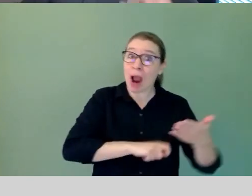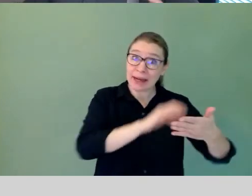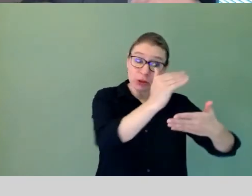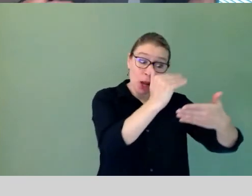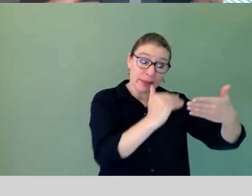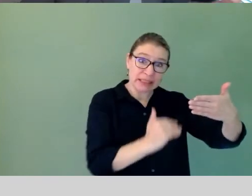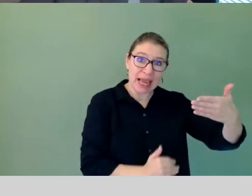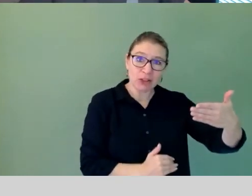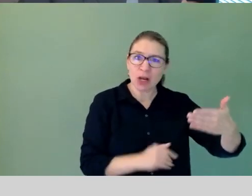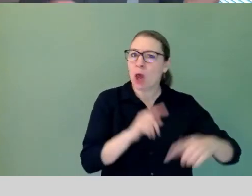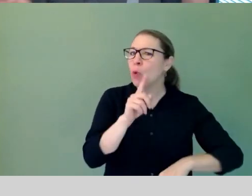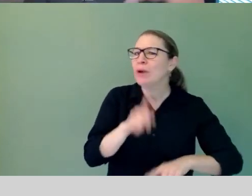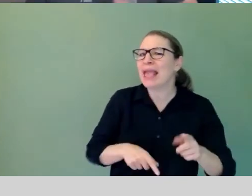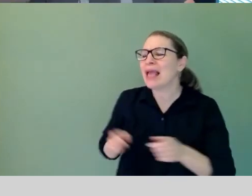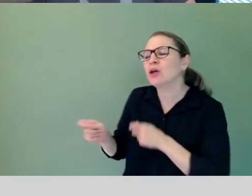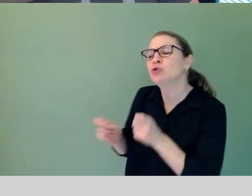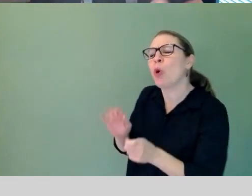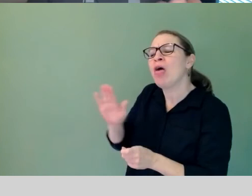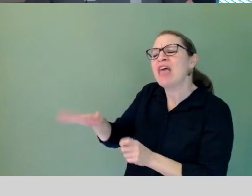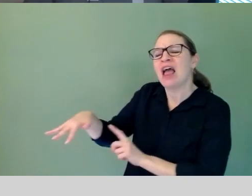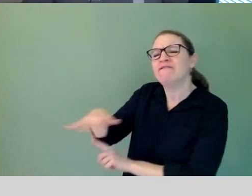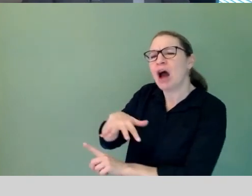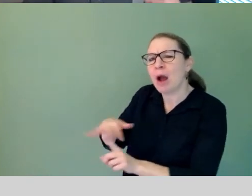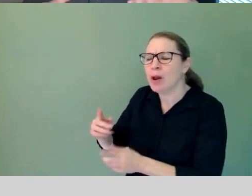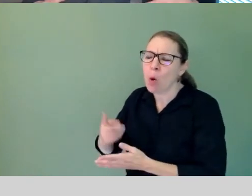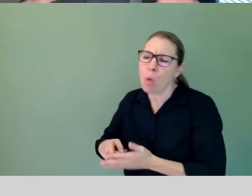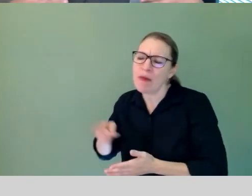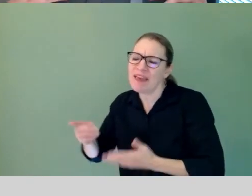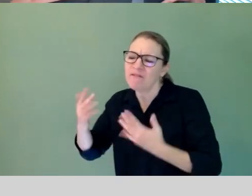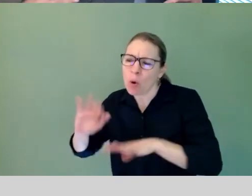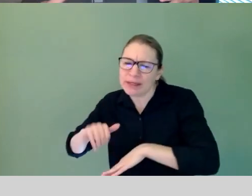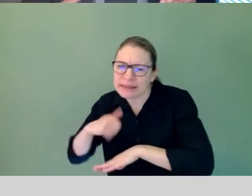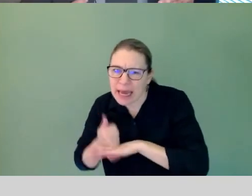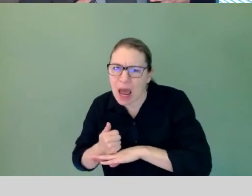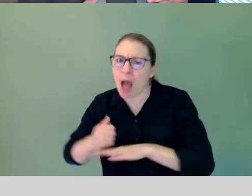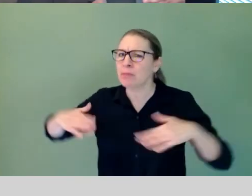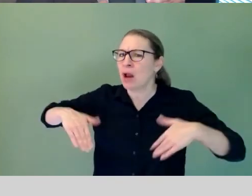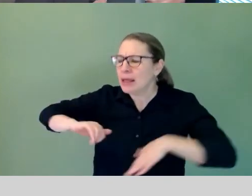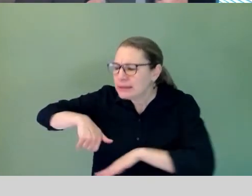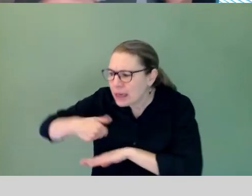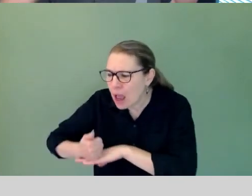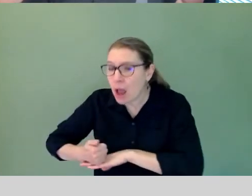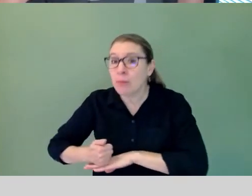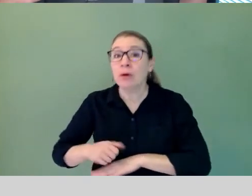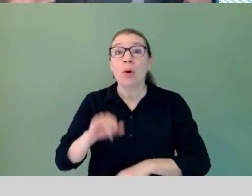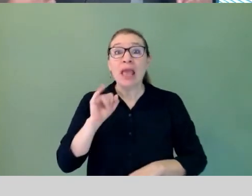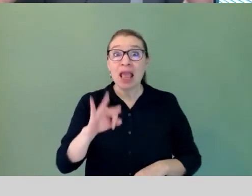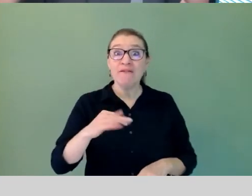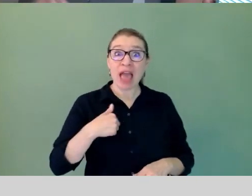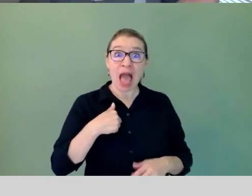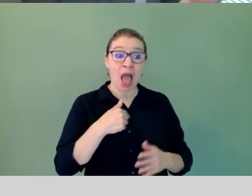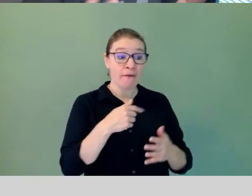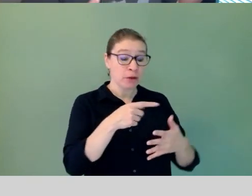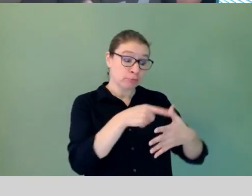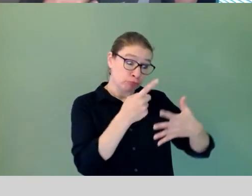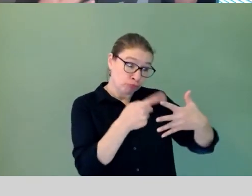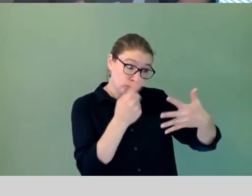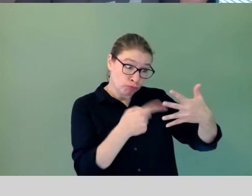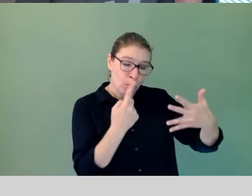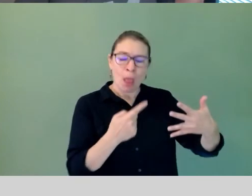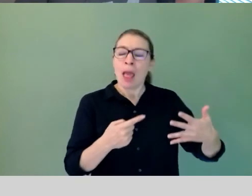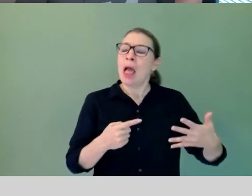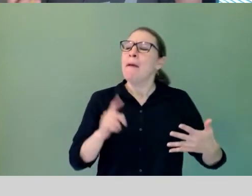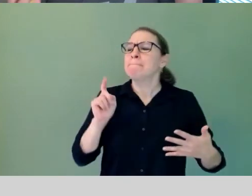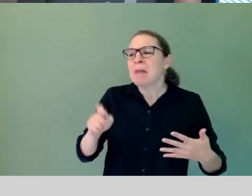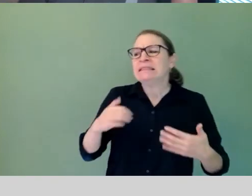the environment. You don't know what is going to be set up, what's not going to be set up. But if you have a prerequisite, you need to have an environment set up. Here's how you do it.